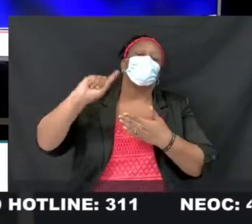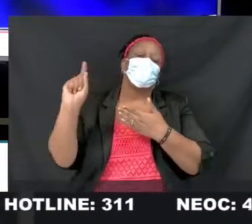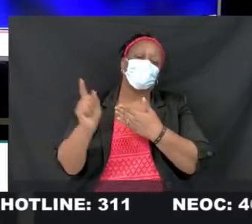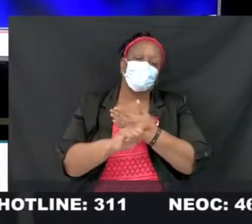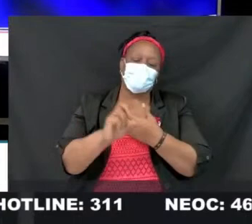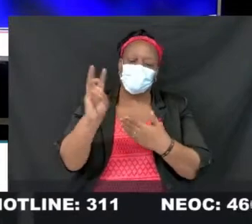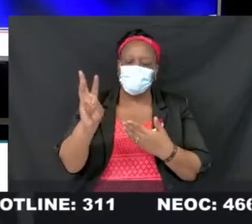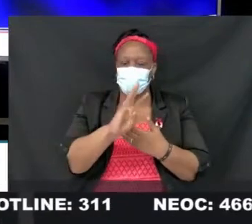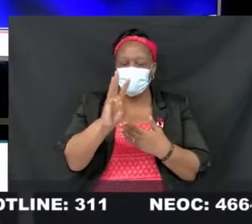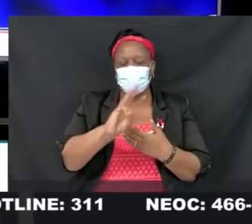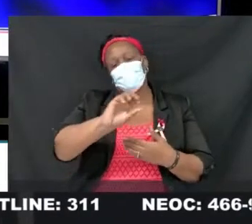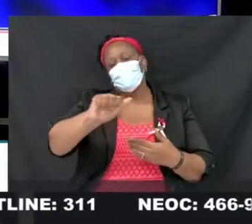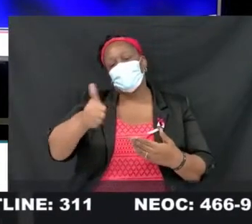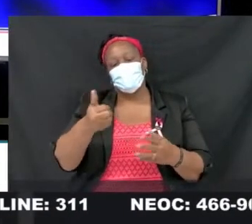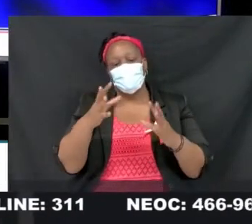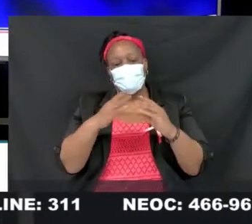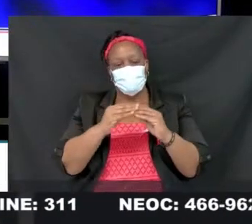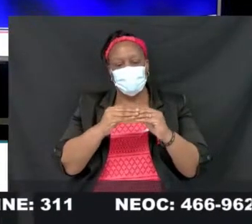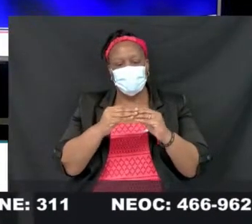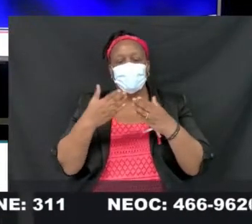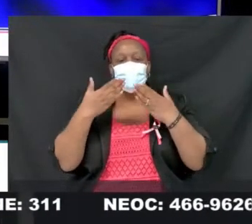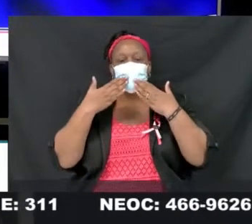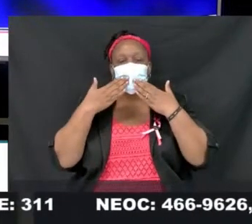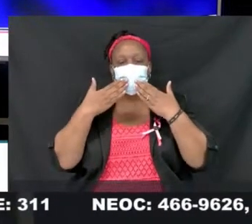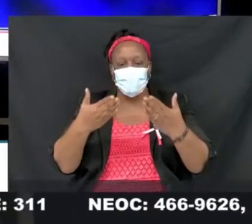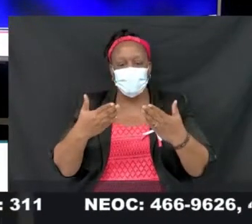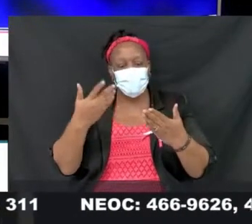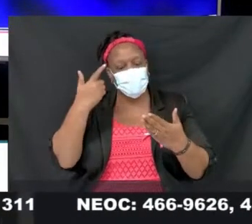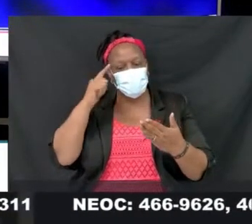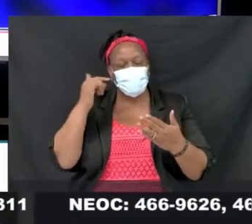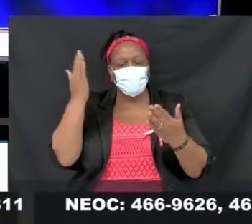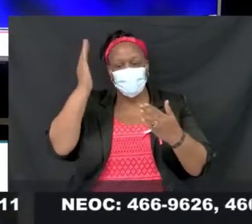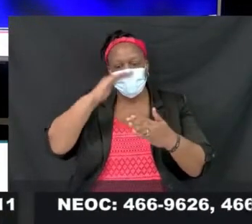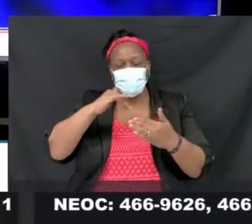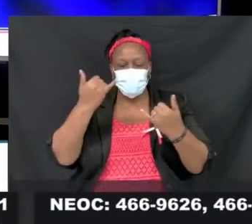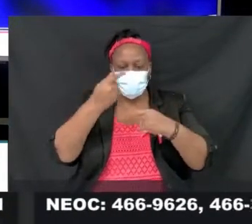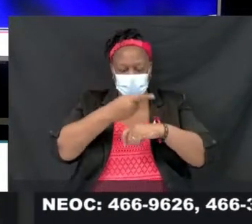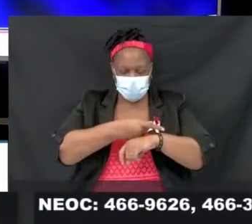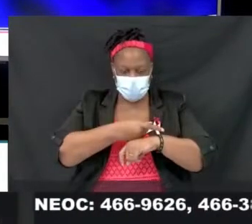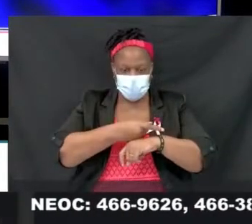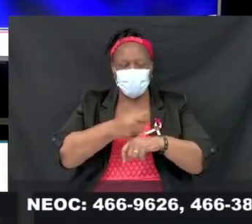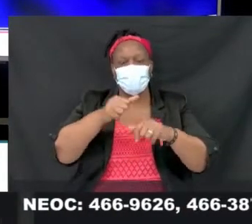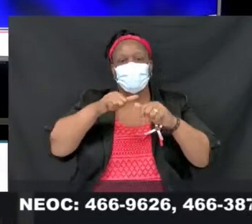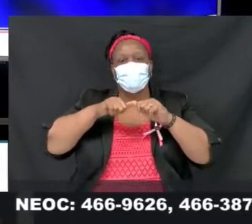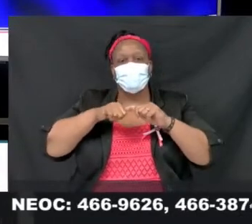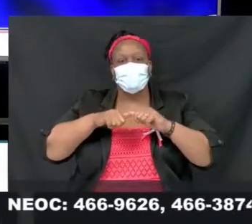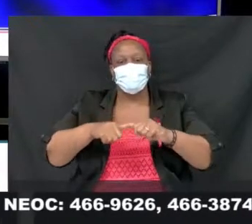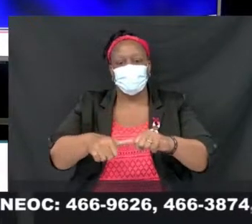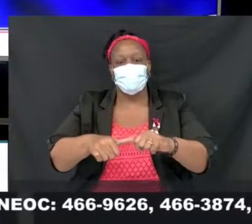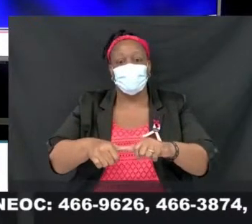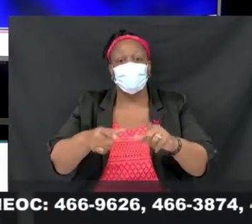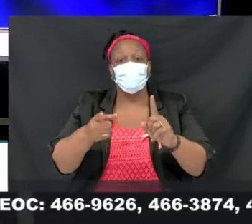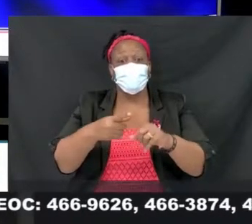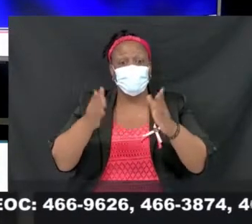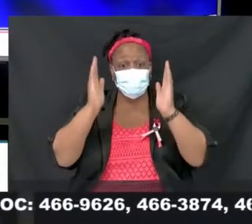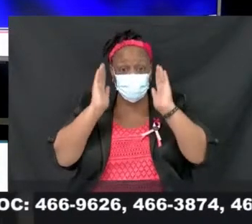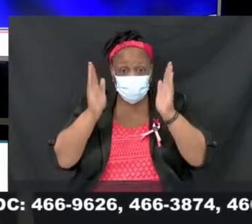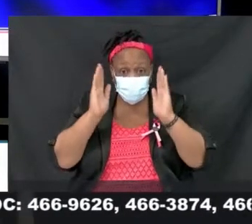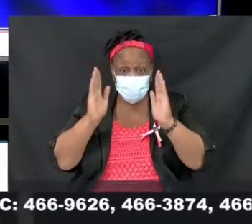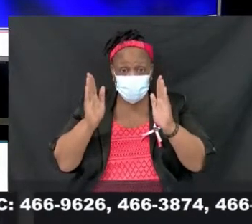another briefing. Thank you very much for being with us, and continue to adhere to